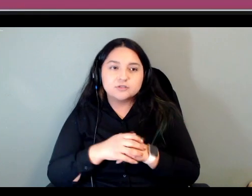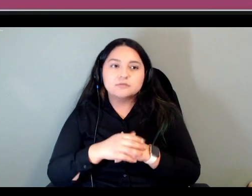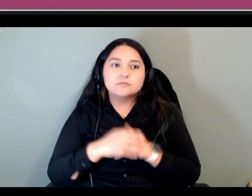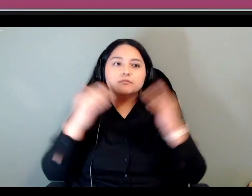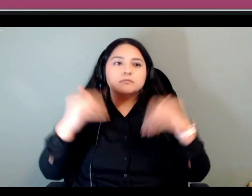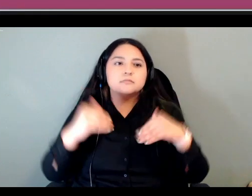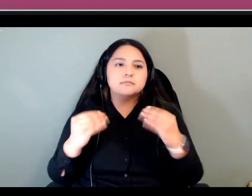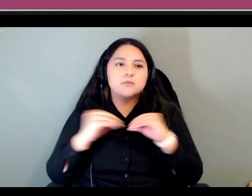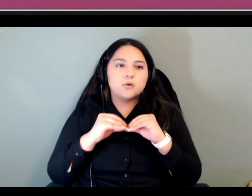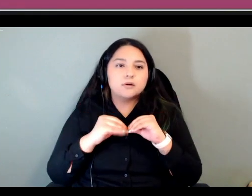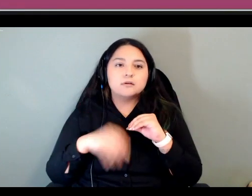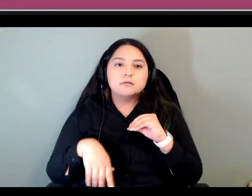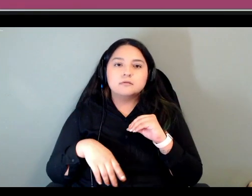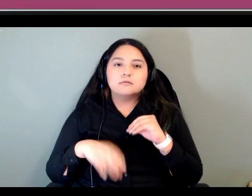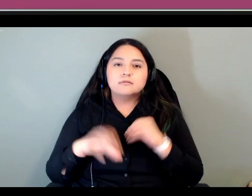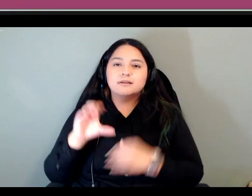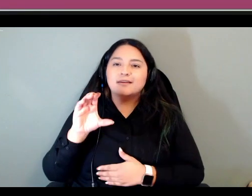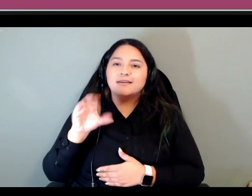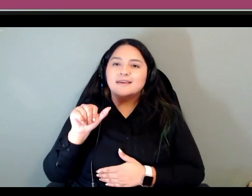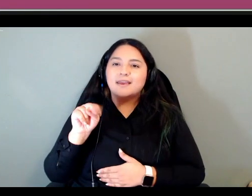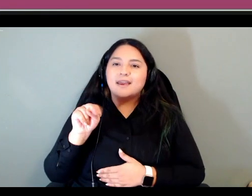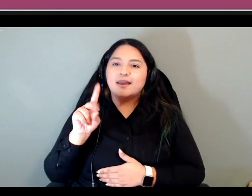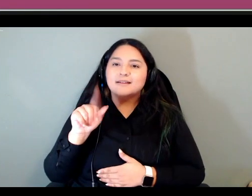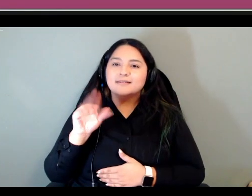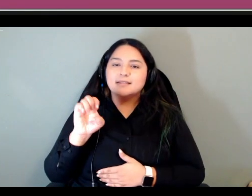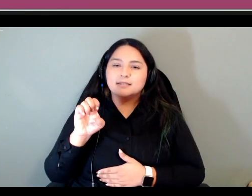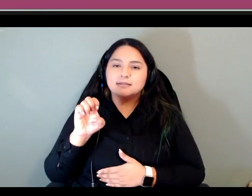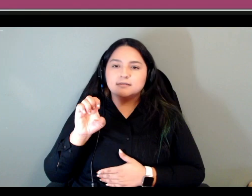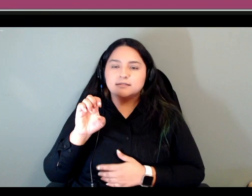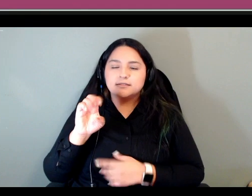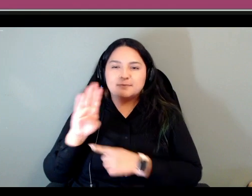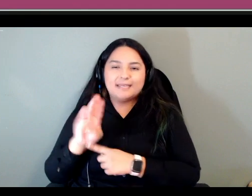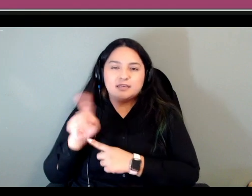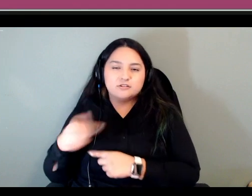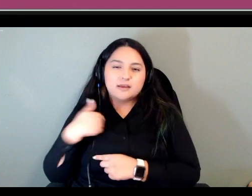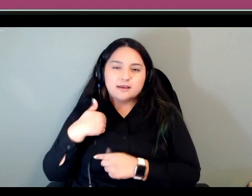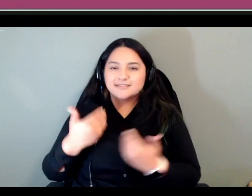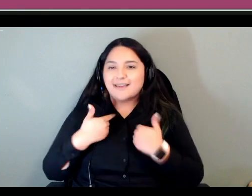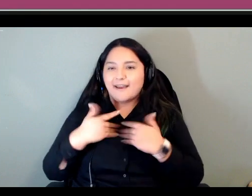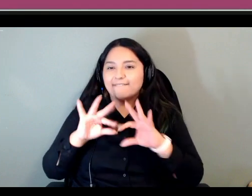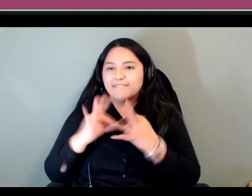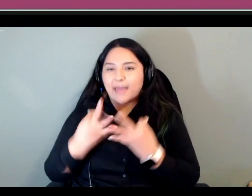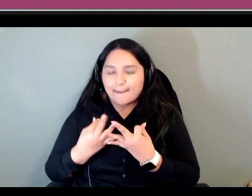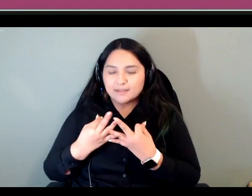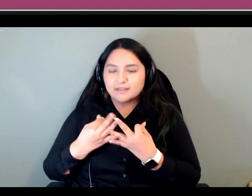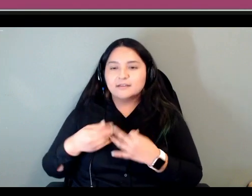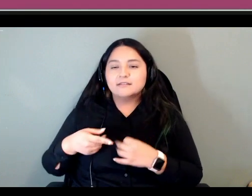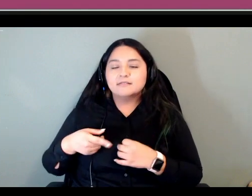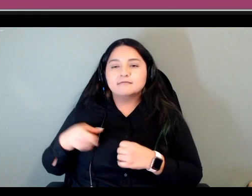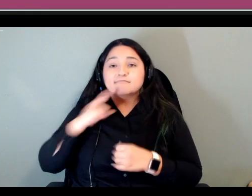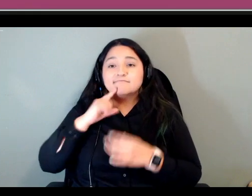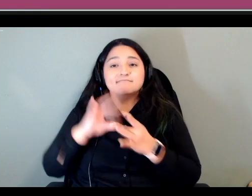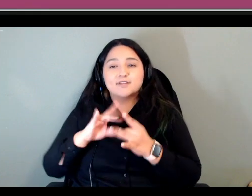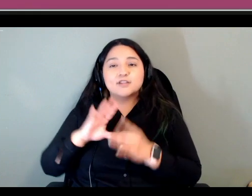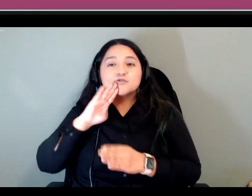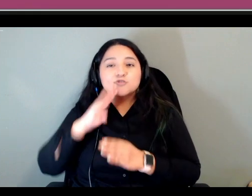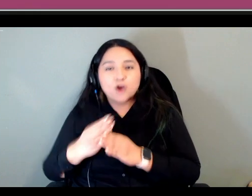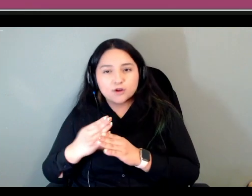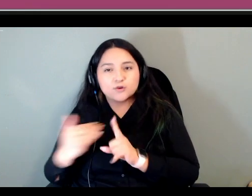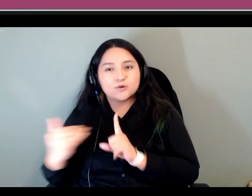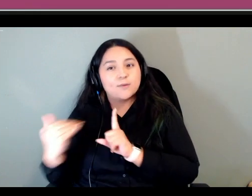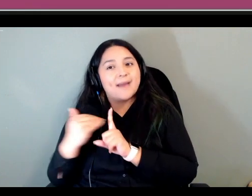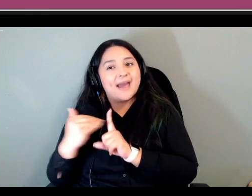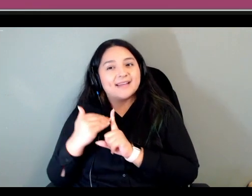Candace B is a young woman who has a young family, and her daughter reminds her every day that they have to do